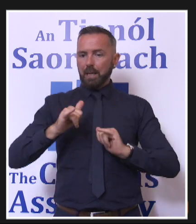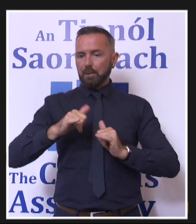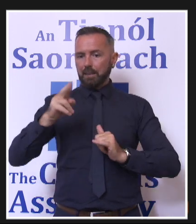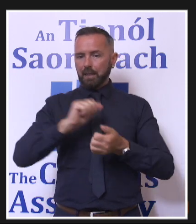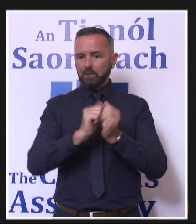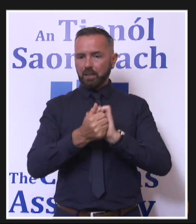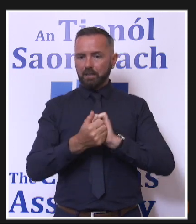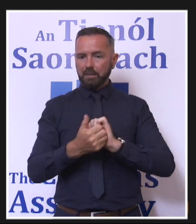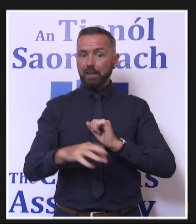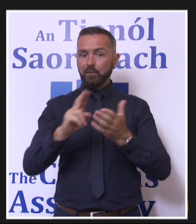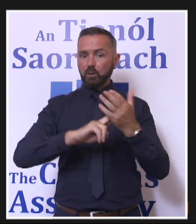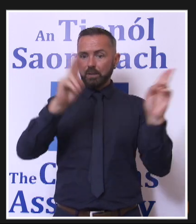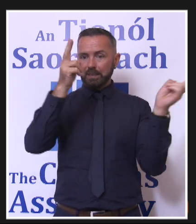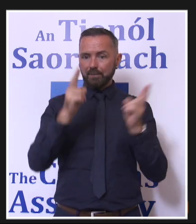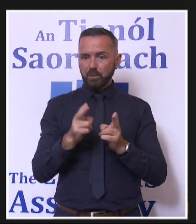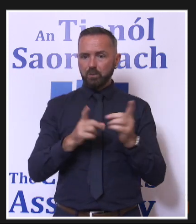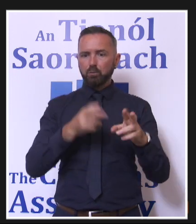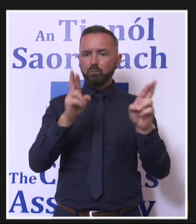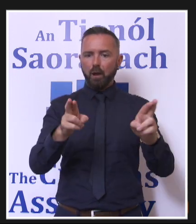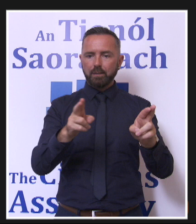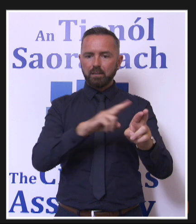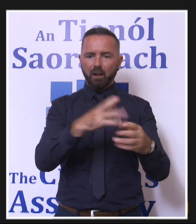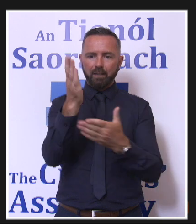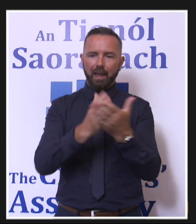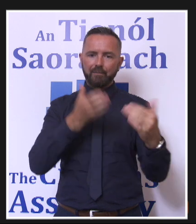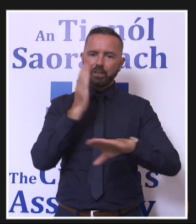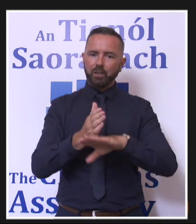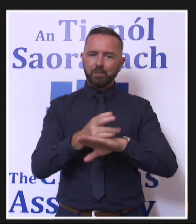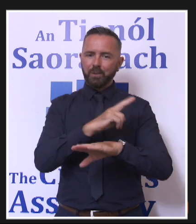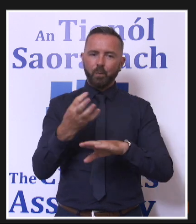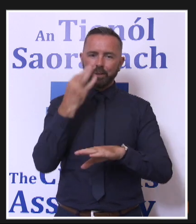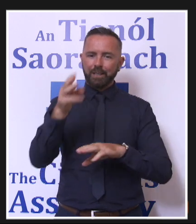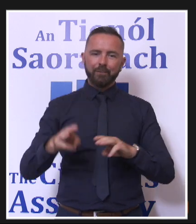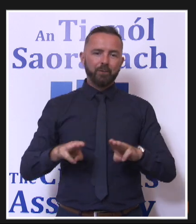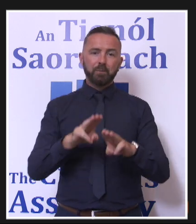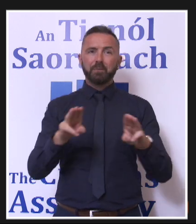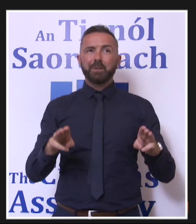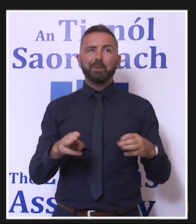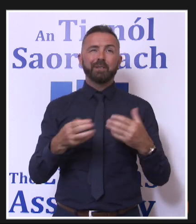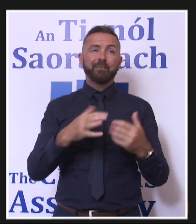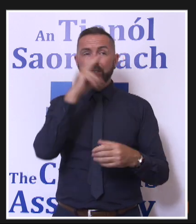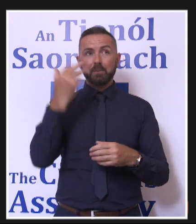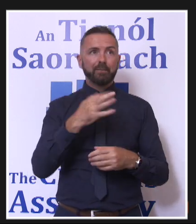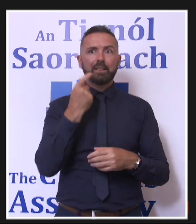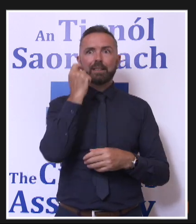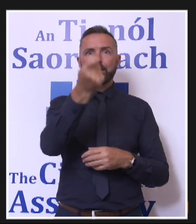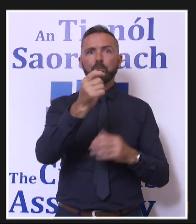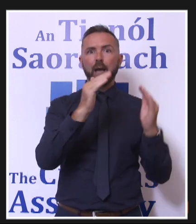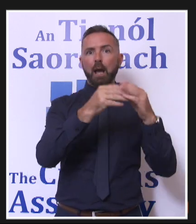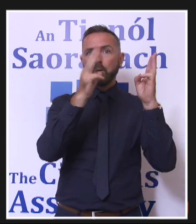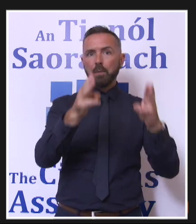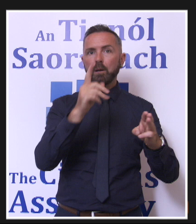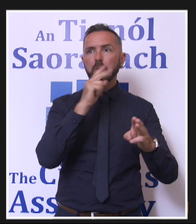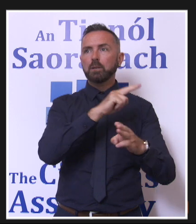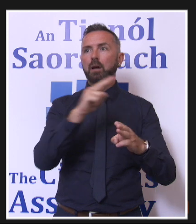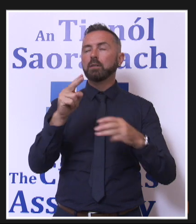to go with devolution, do it properly. Don't do half a job. Don't give people. If you give people housing powers, but not,